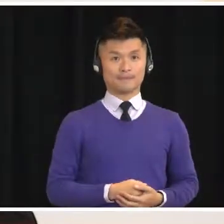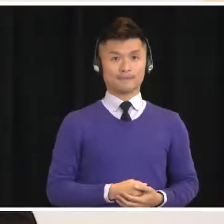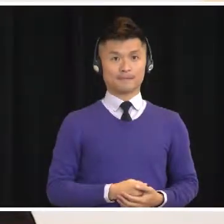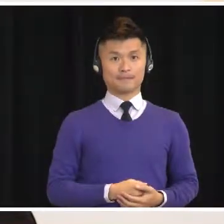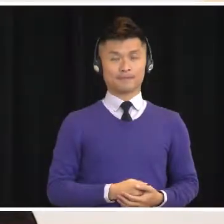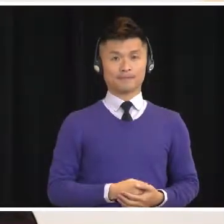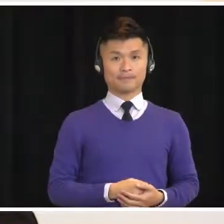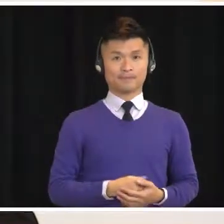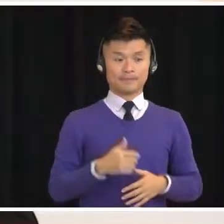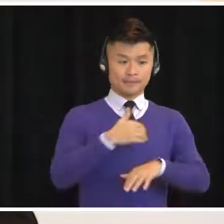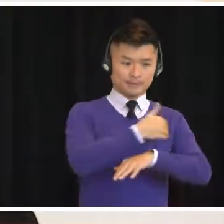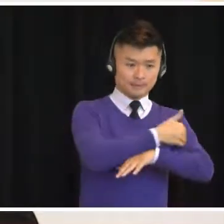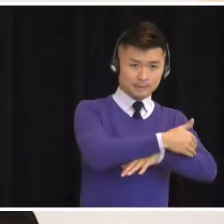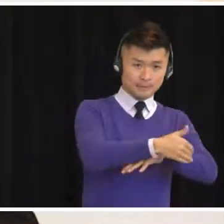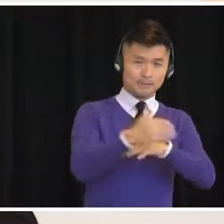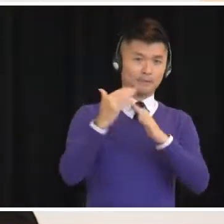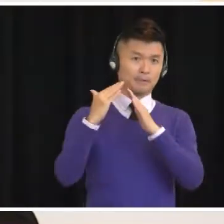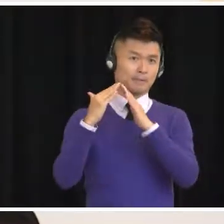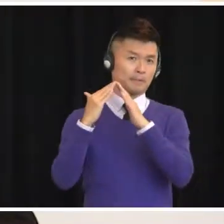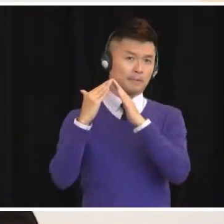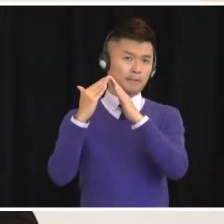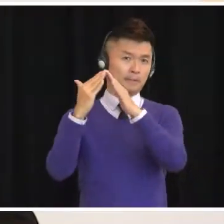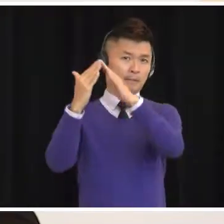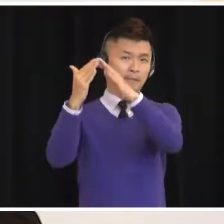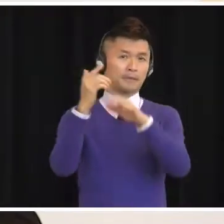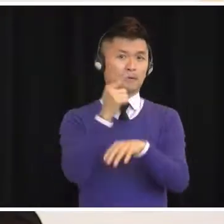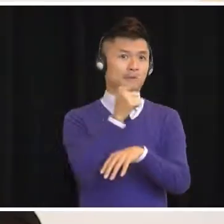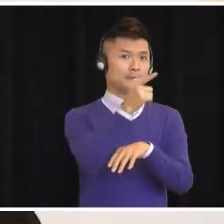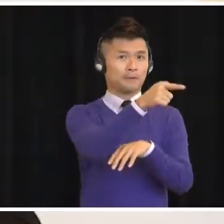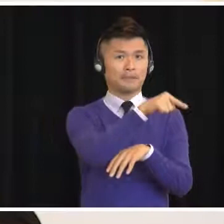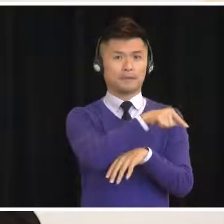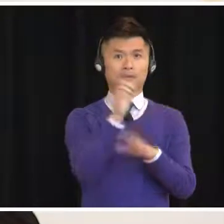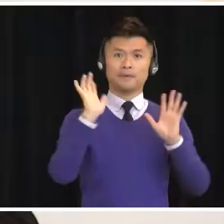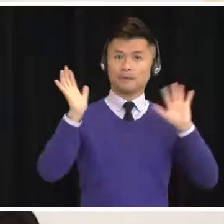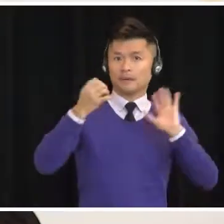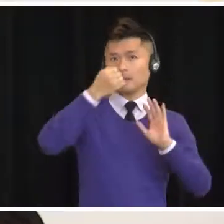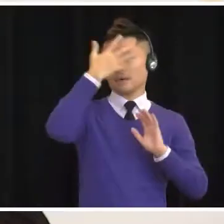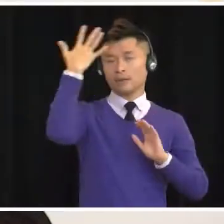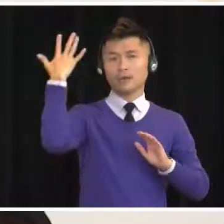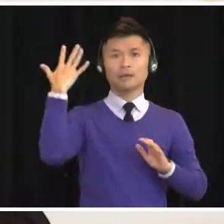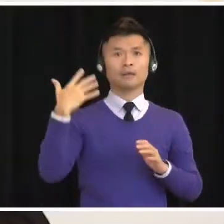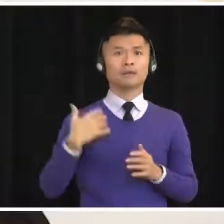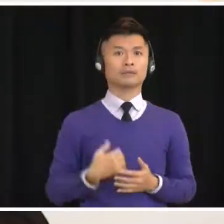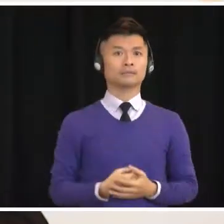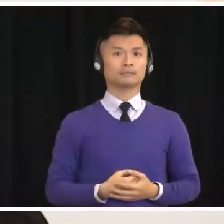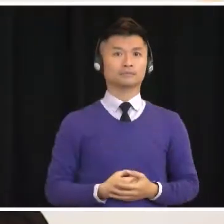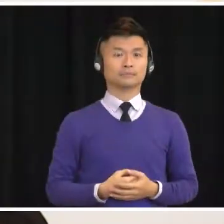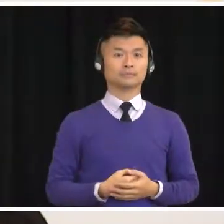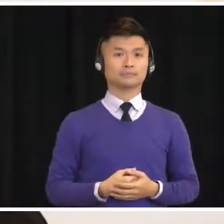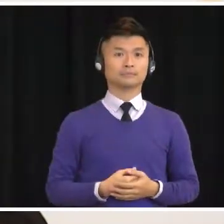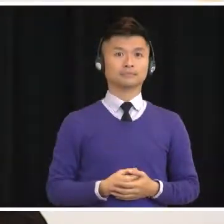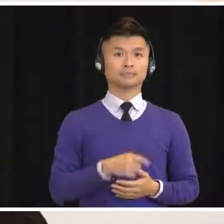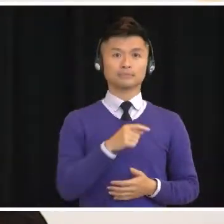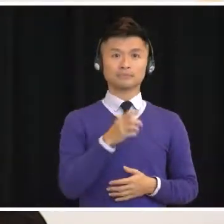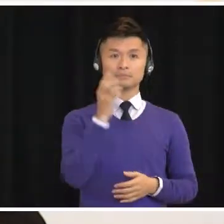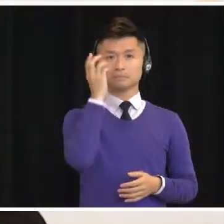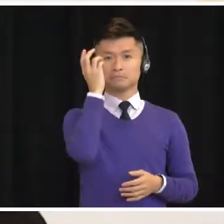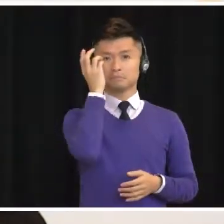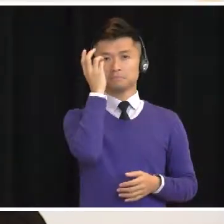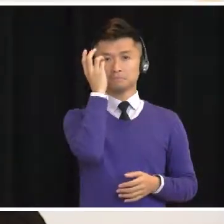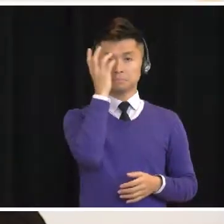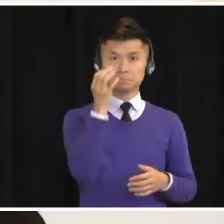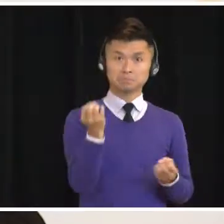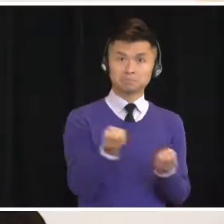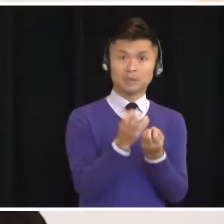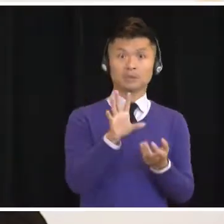remote areas, rural areas. Discrimination with regard to budgets, allocation